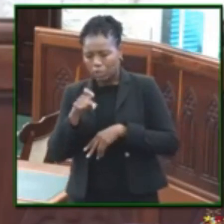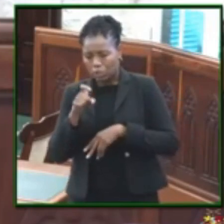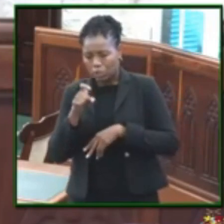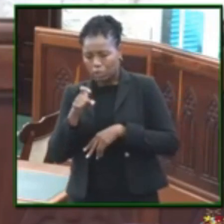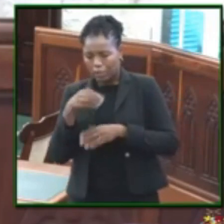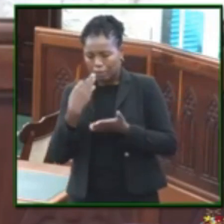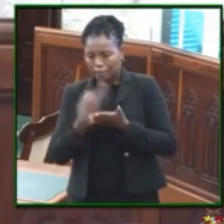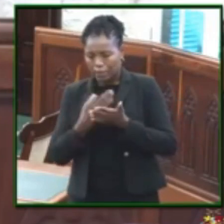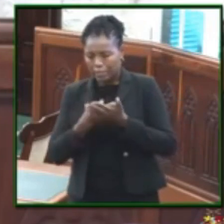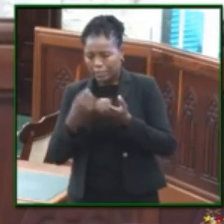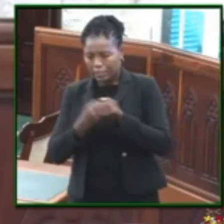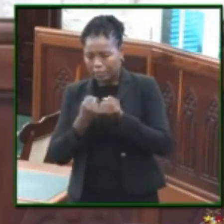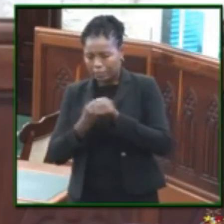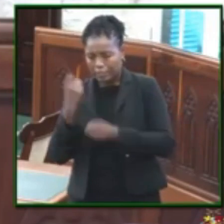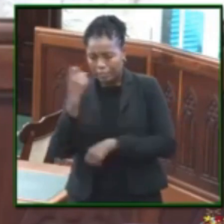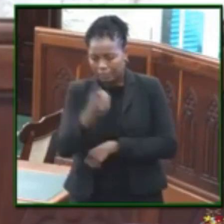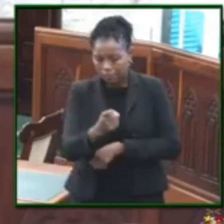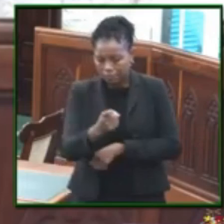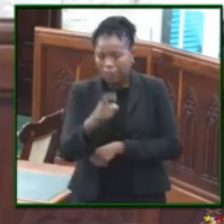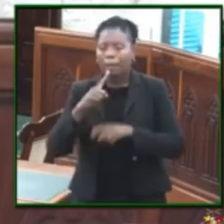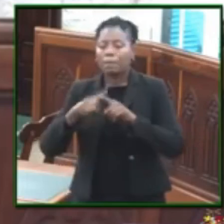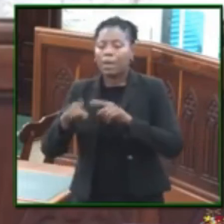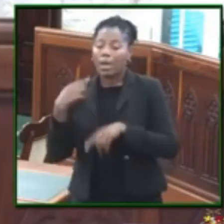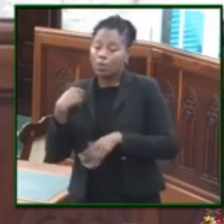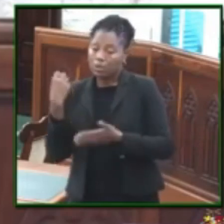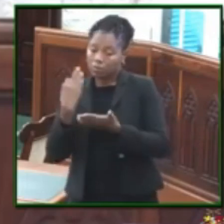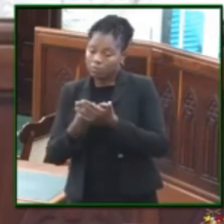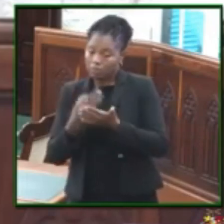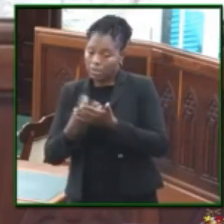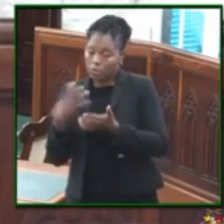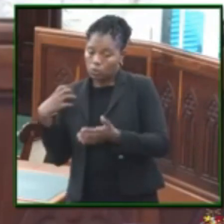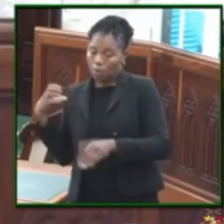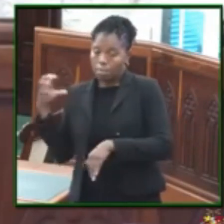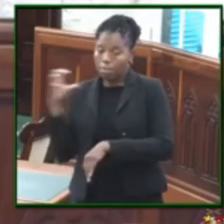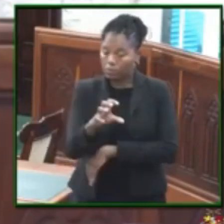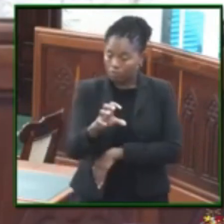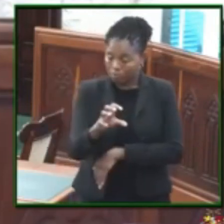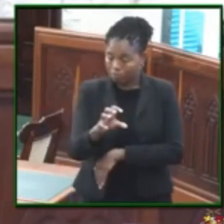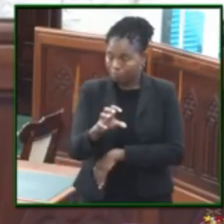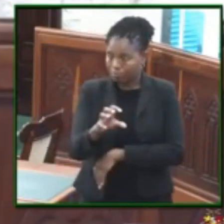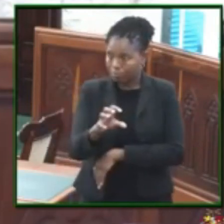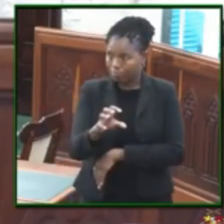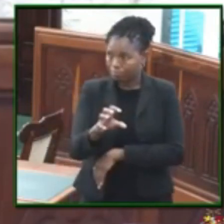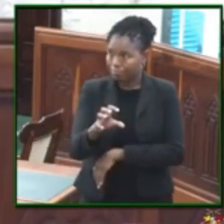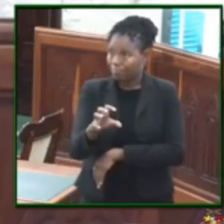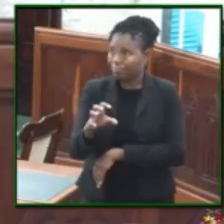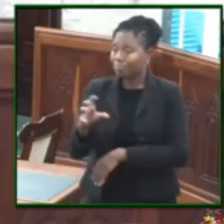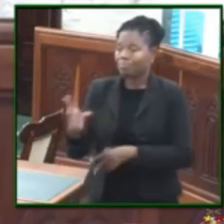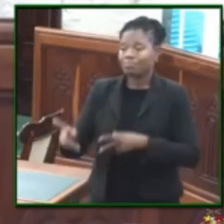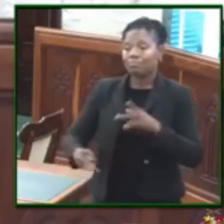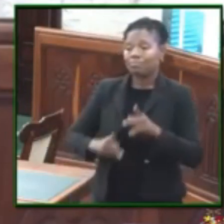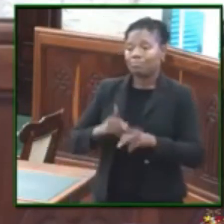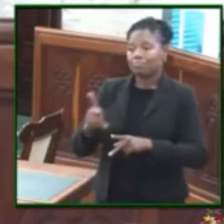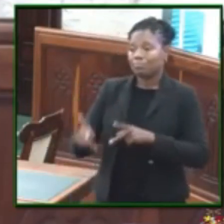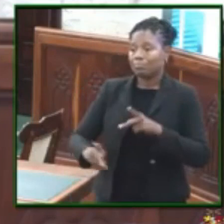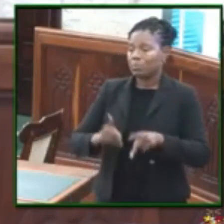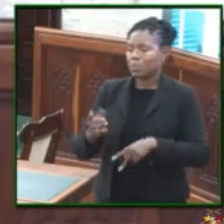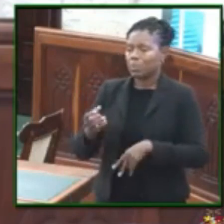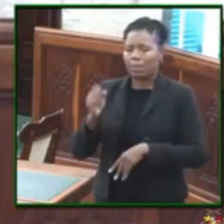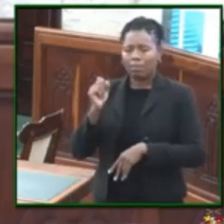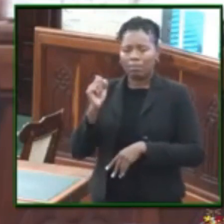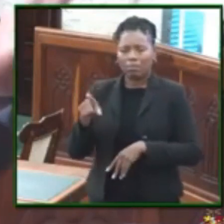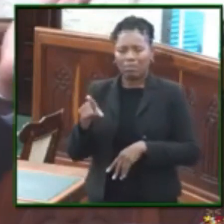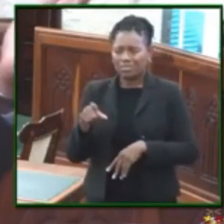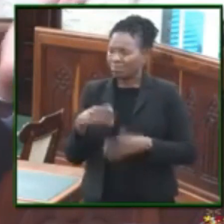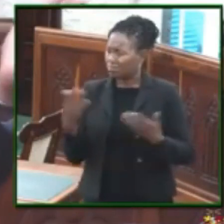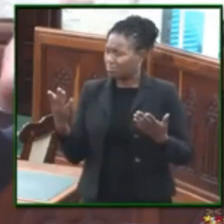any financial assistance, but I'm going to give you financial empowerment. And the public of this country is going to ask the question,